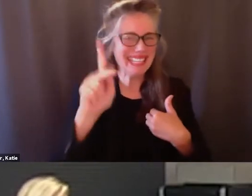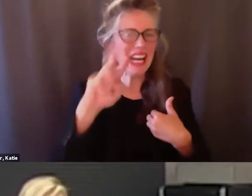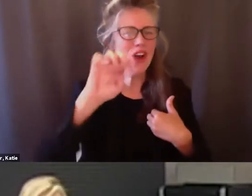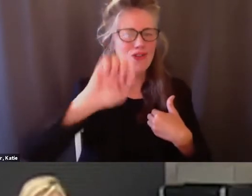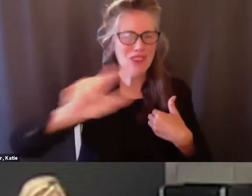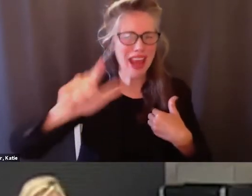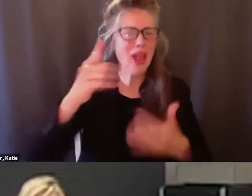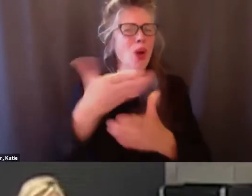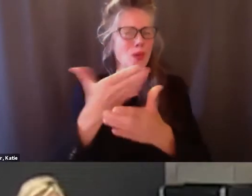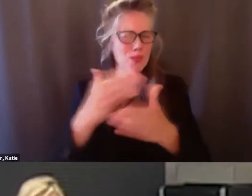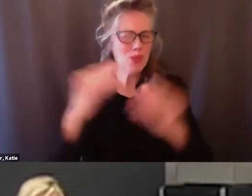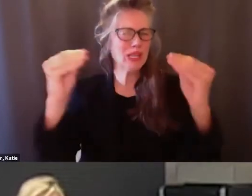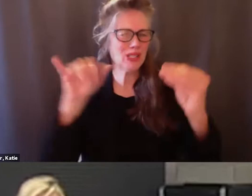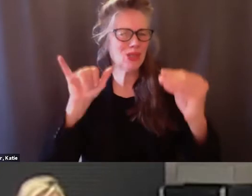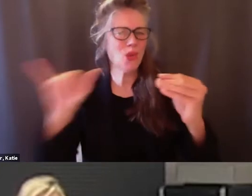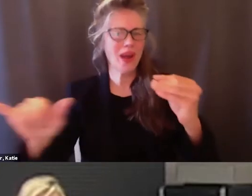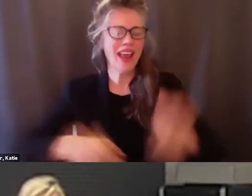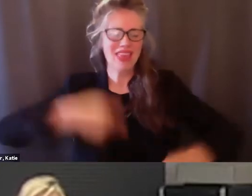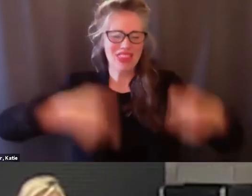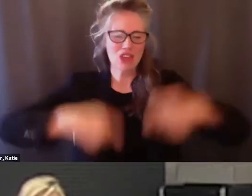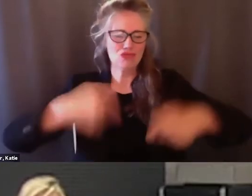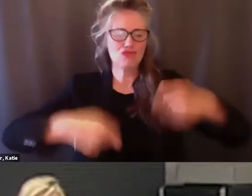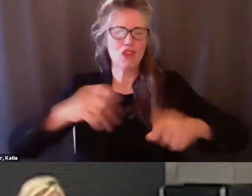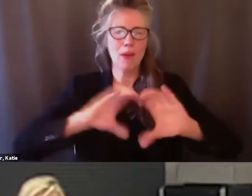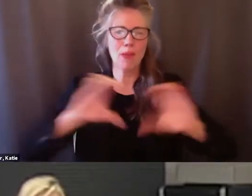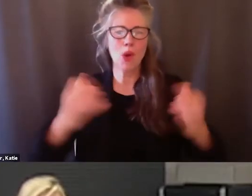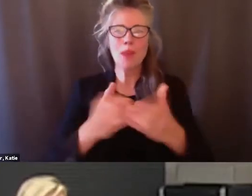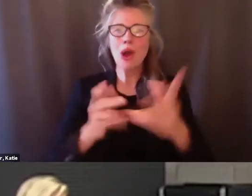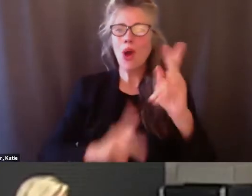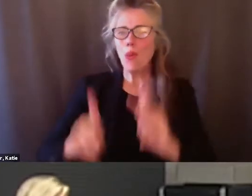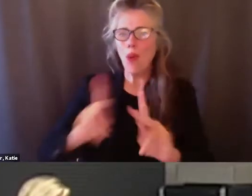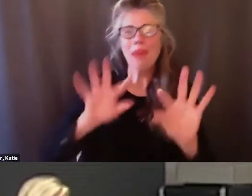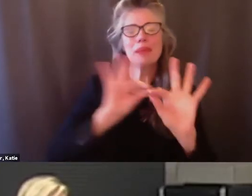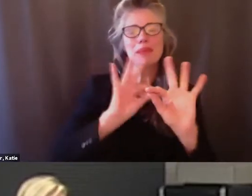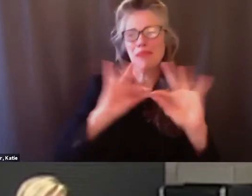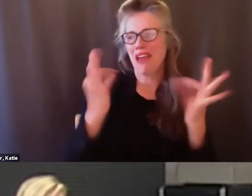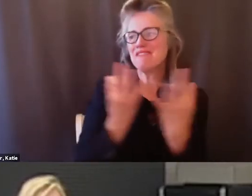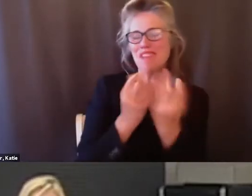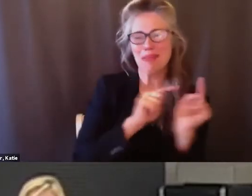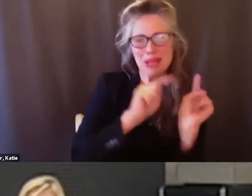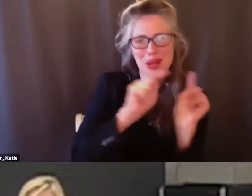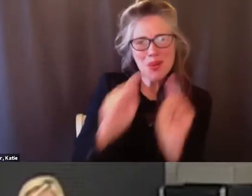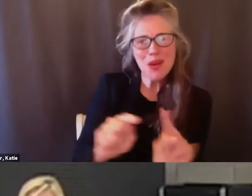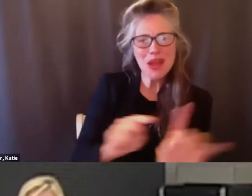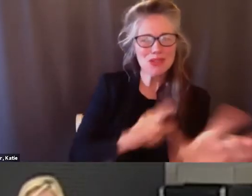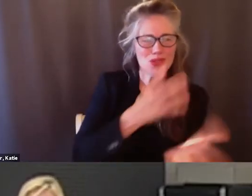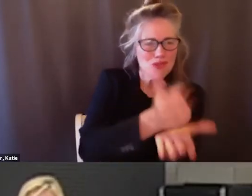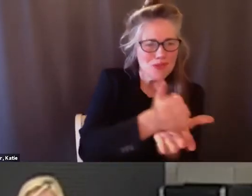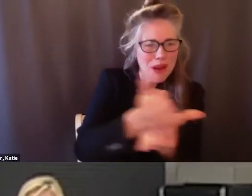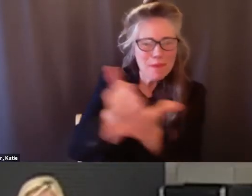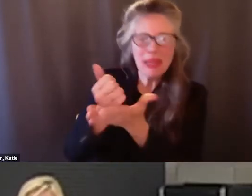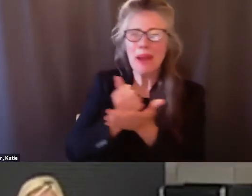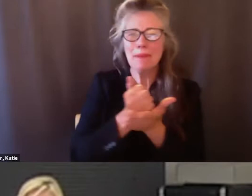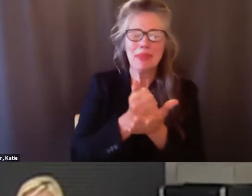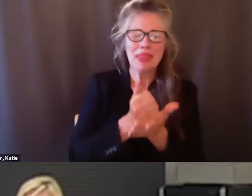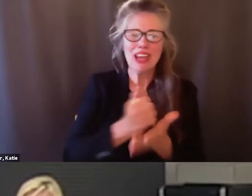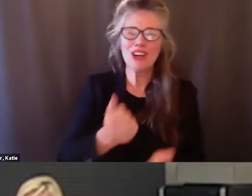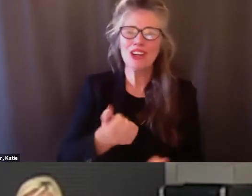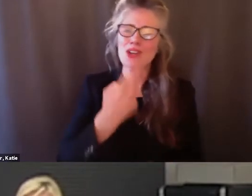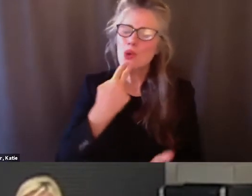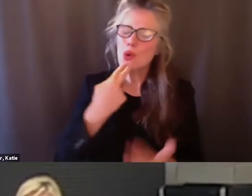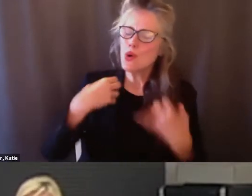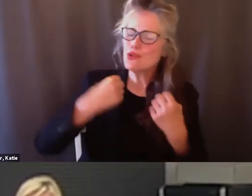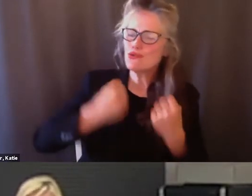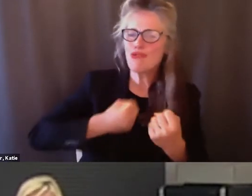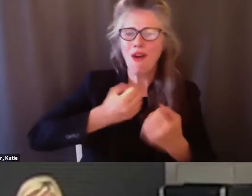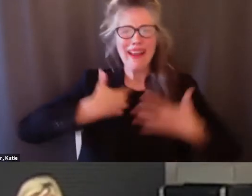while families picked up their nutritious, often organic meals. And it just is such a